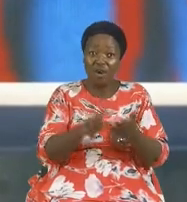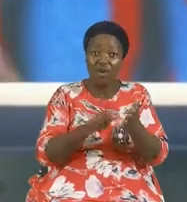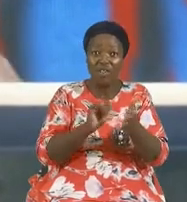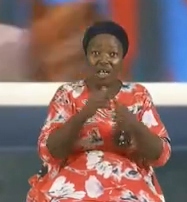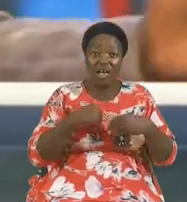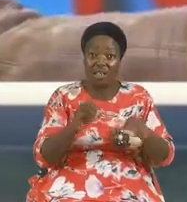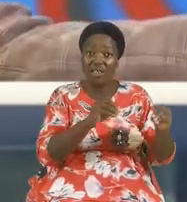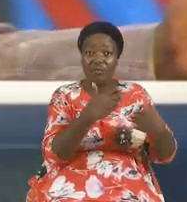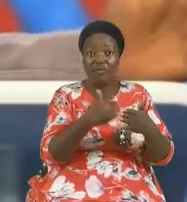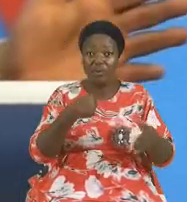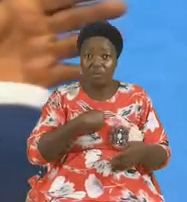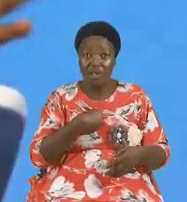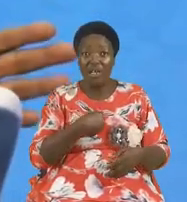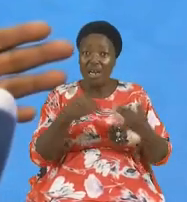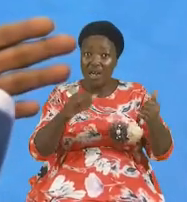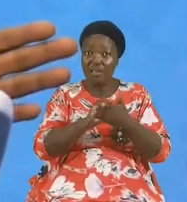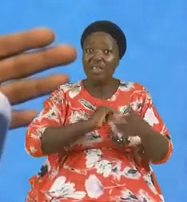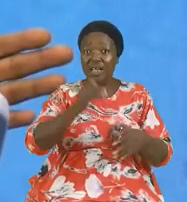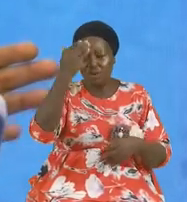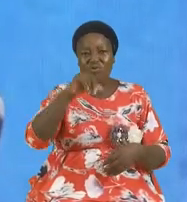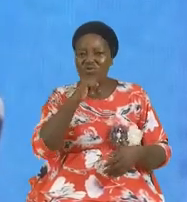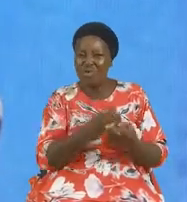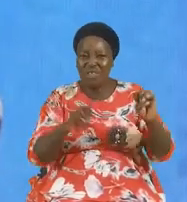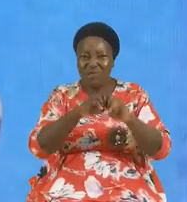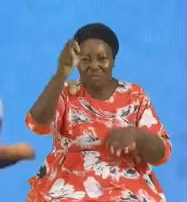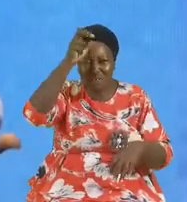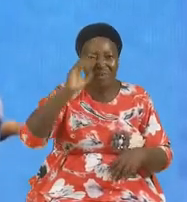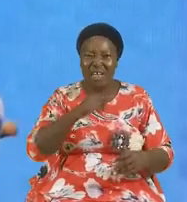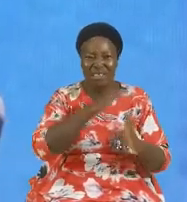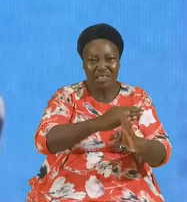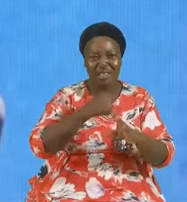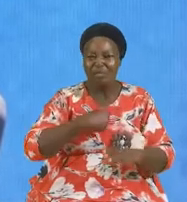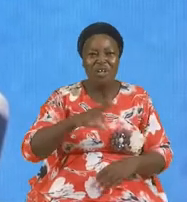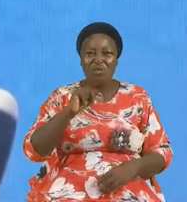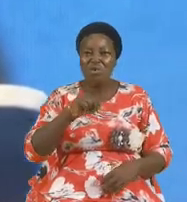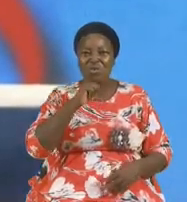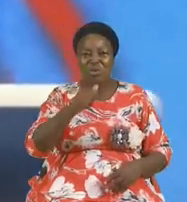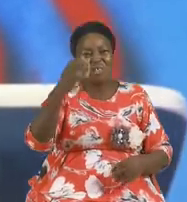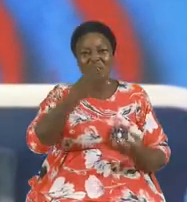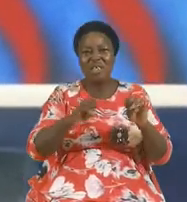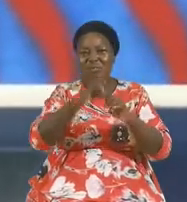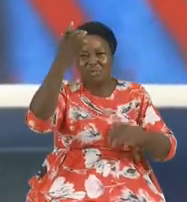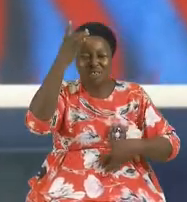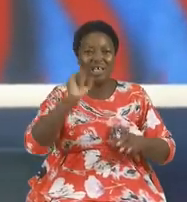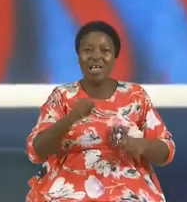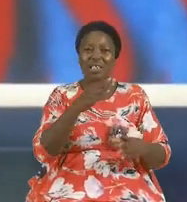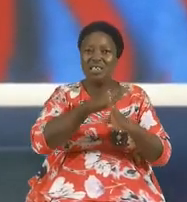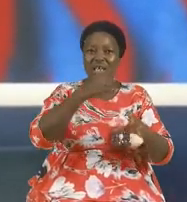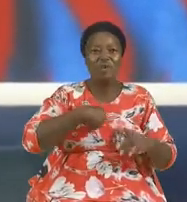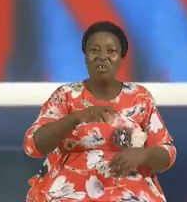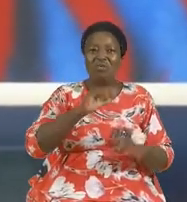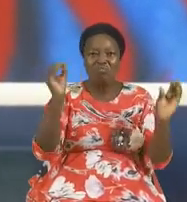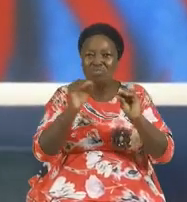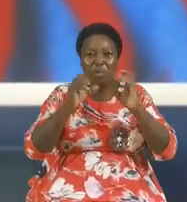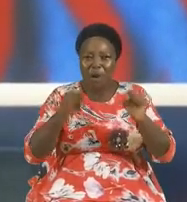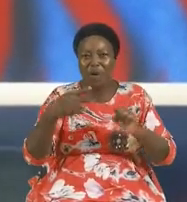crown. Everything the race the Lord has set before me, now that I know, not even Satan can hinder you.